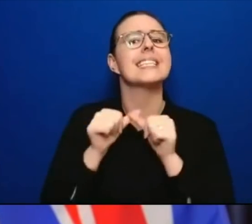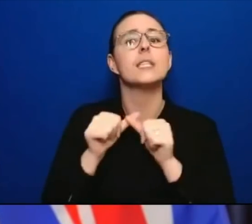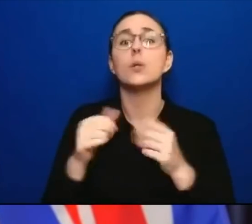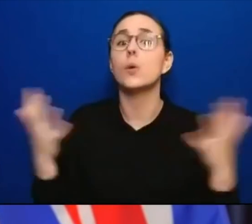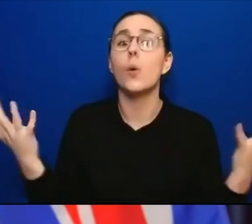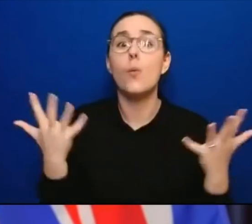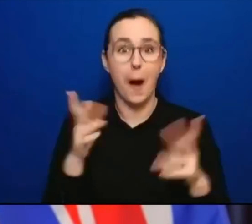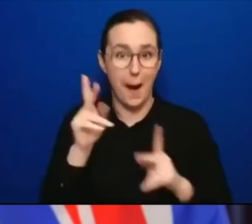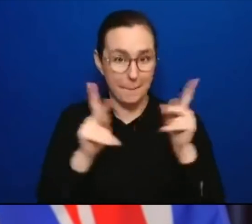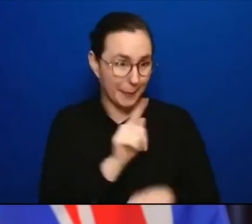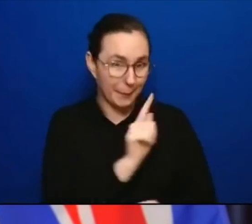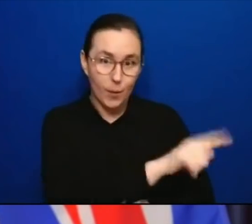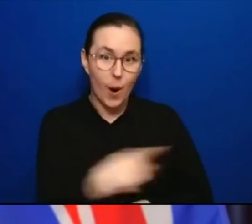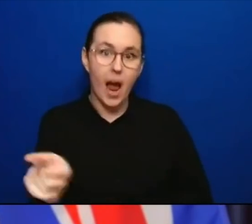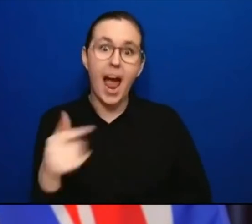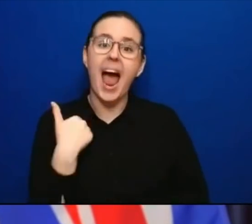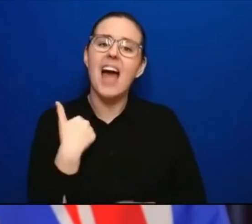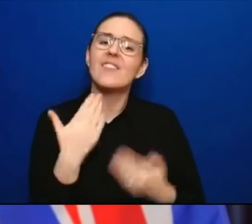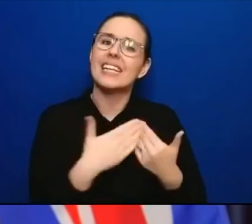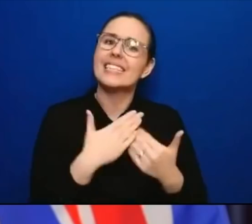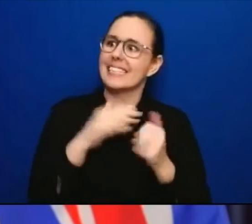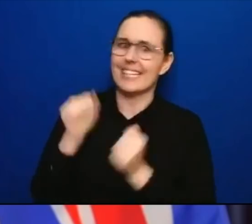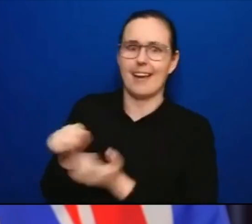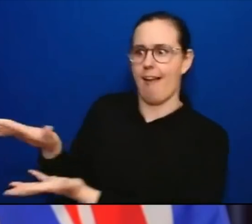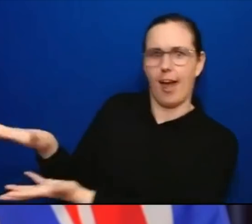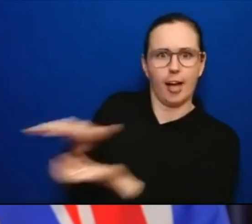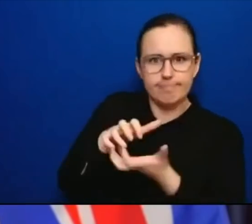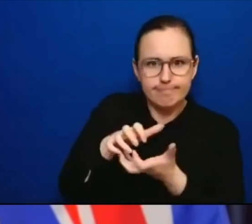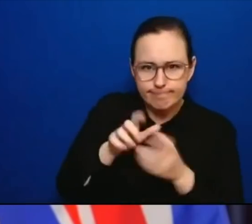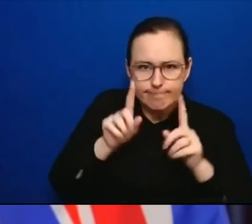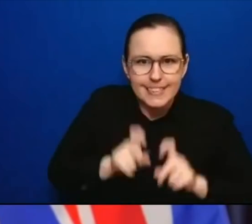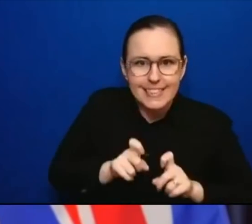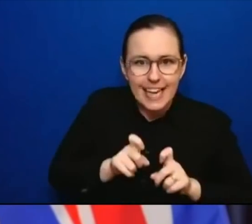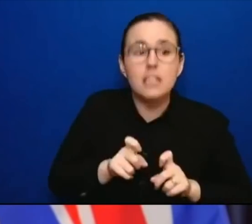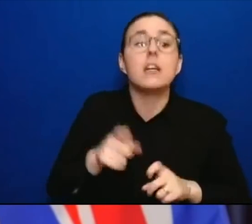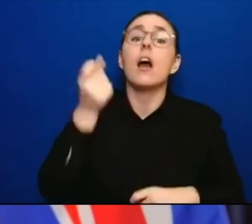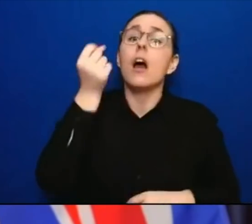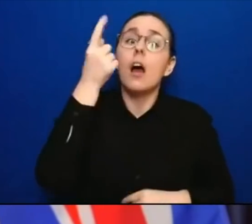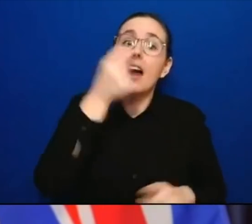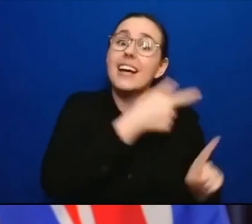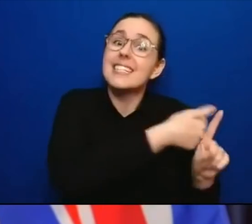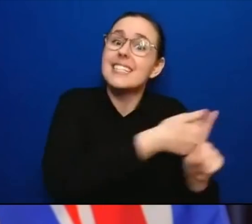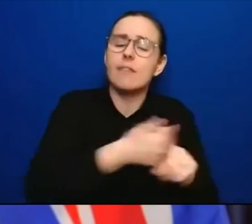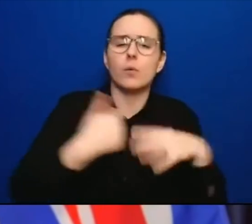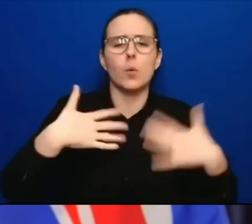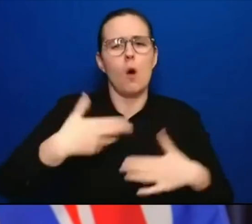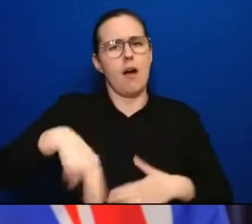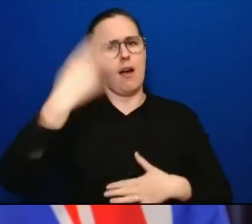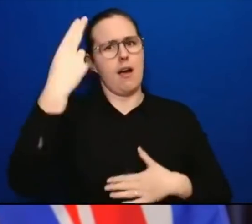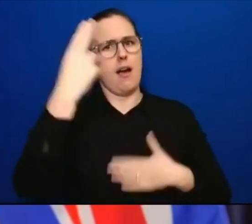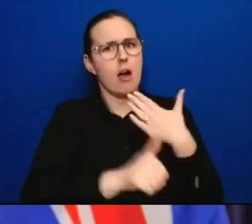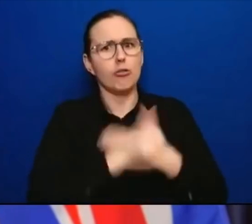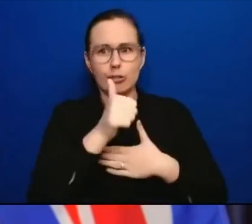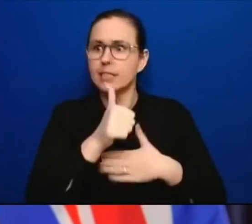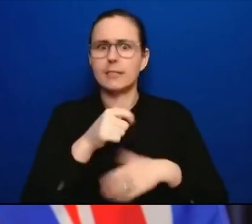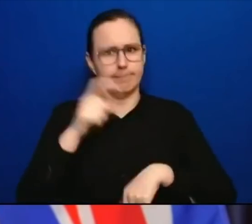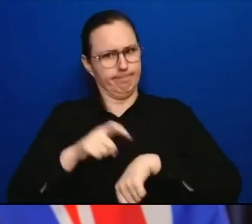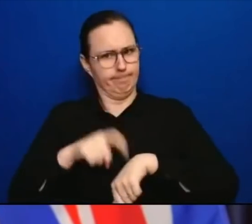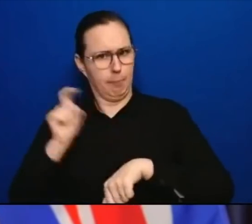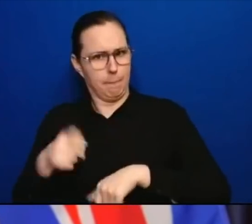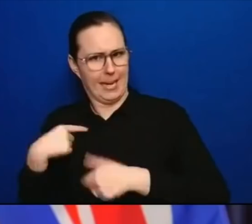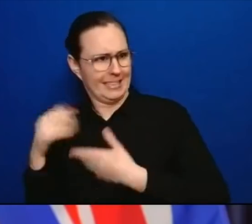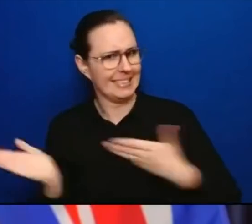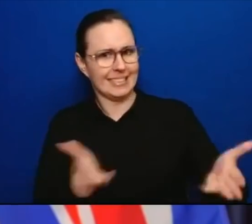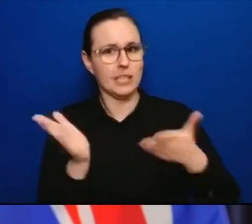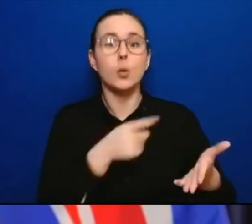to continue to ensure easy access to rapid antigen tests for those at higher risk for COVID, to ensure timely access to treatment, and we will be